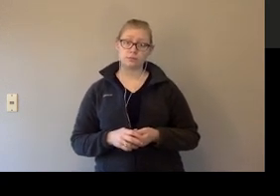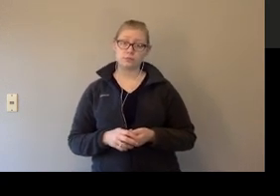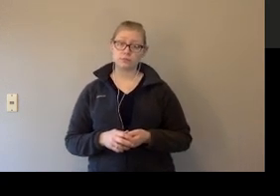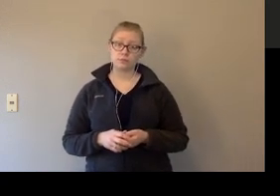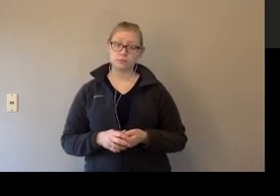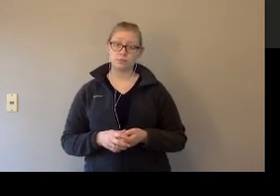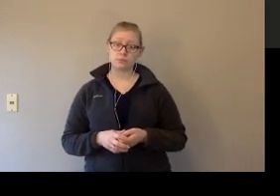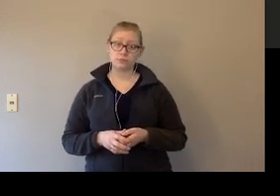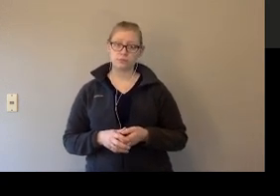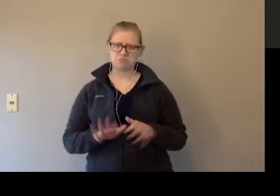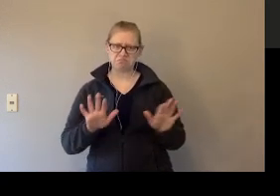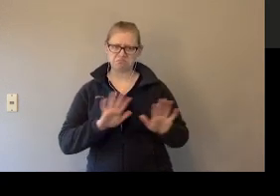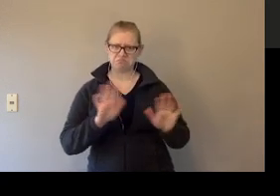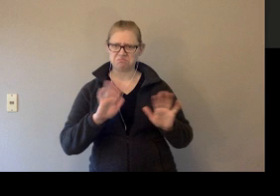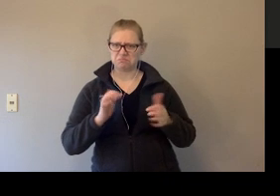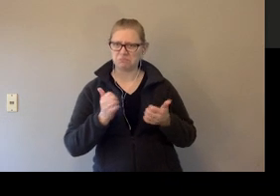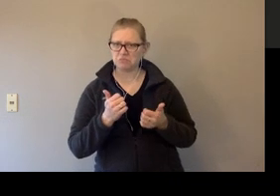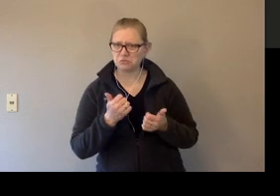Let's see if we can write that better.